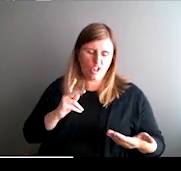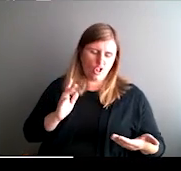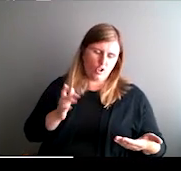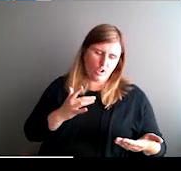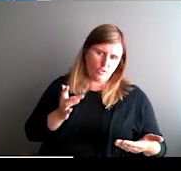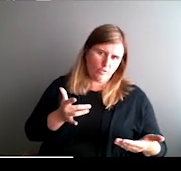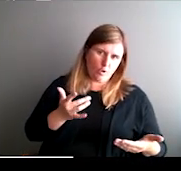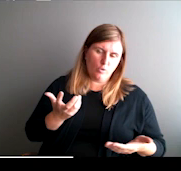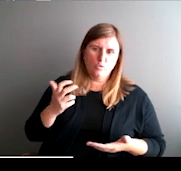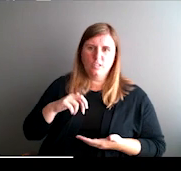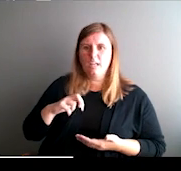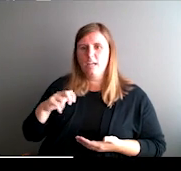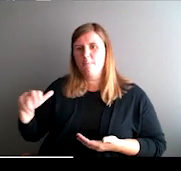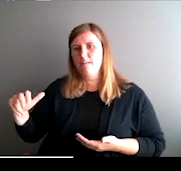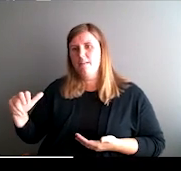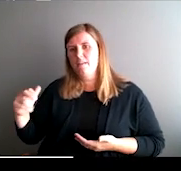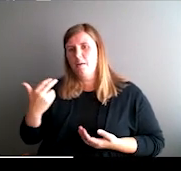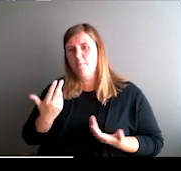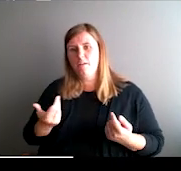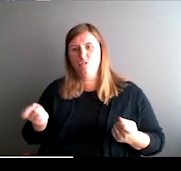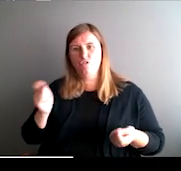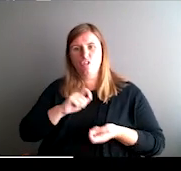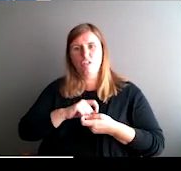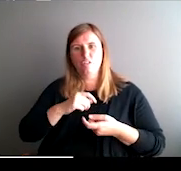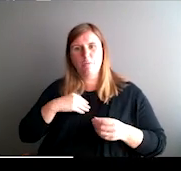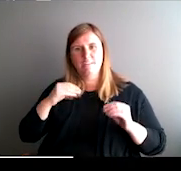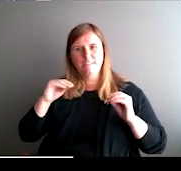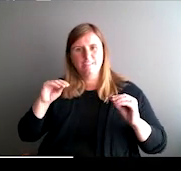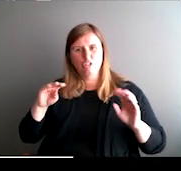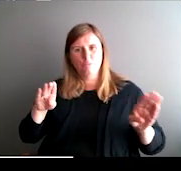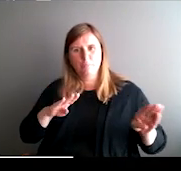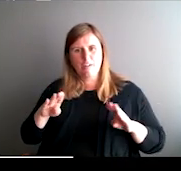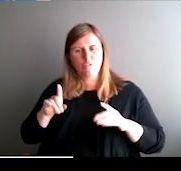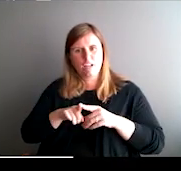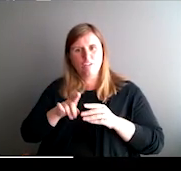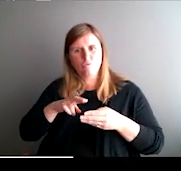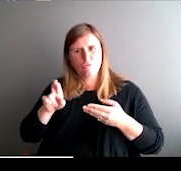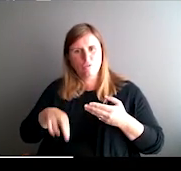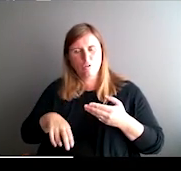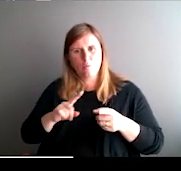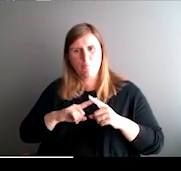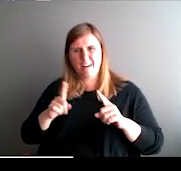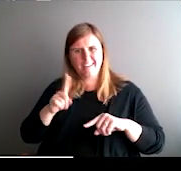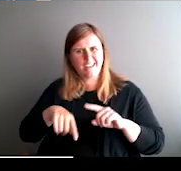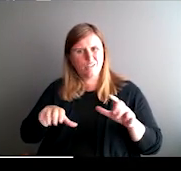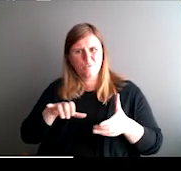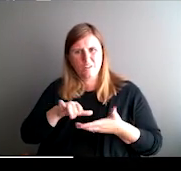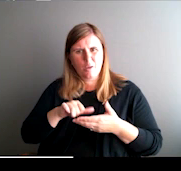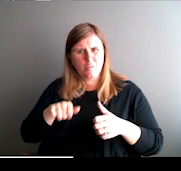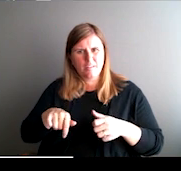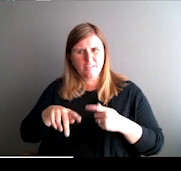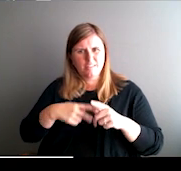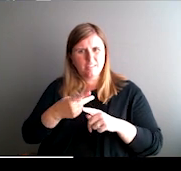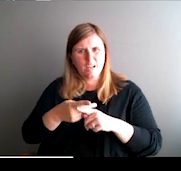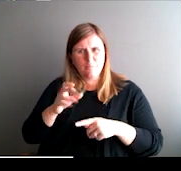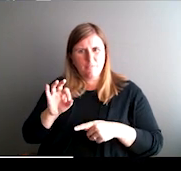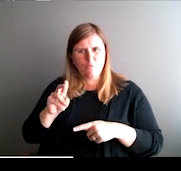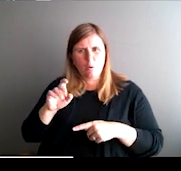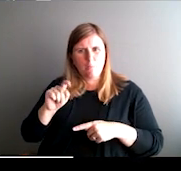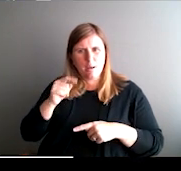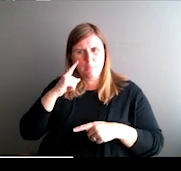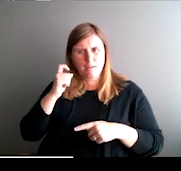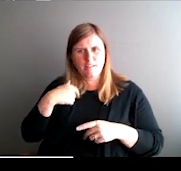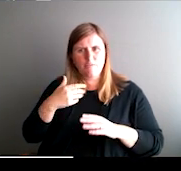phones or getting up and leaving, and I might change my teaching behavior as a result. But I can't do that with this type of format right now because